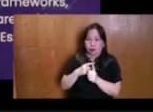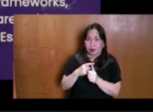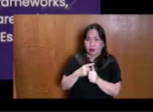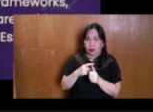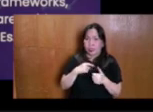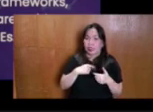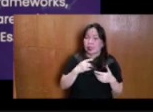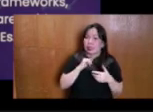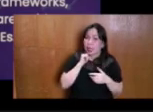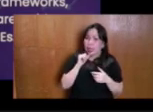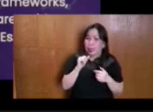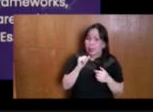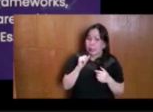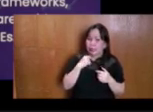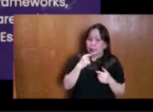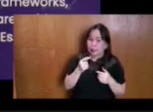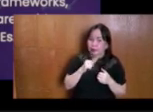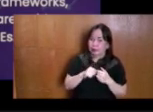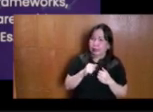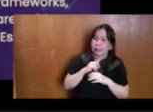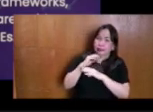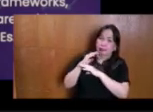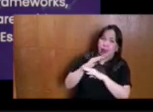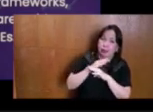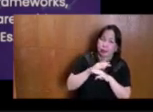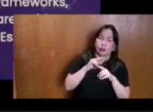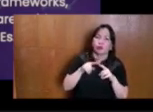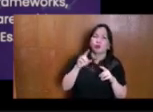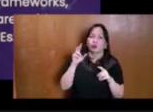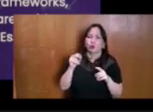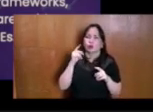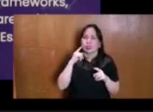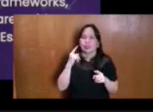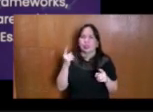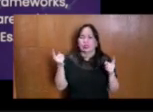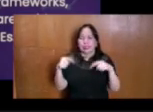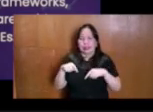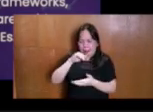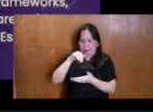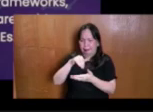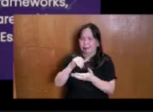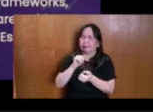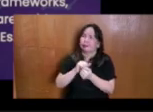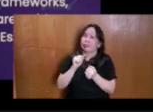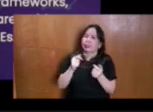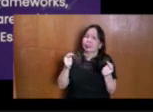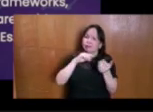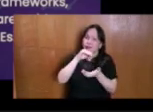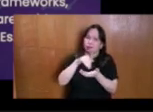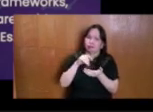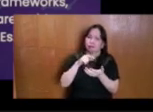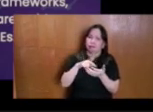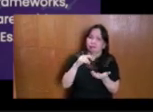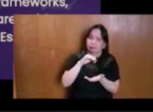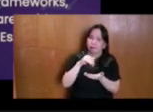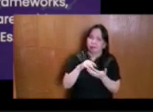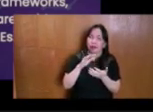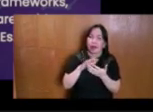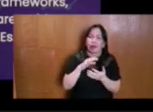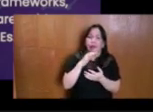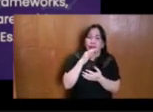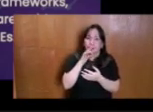going to say that they are prerequisites to AI, but they have to come to converge at some particular point. One of my favorite